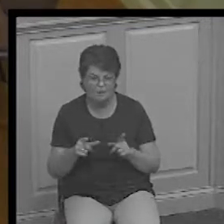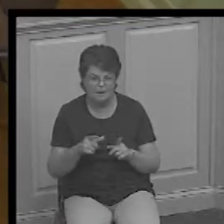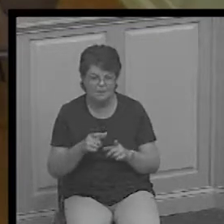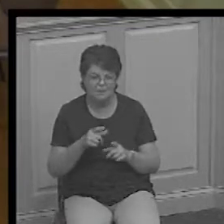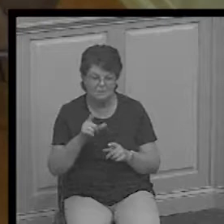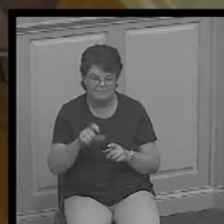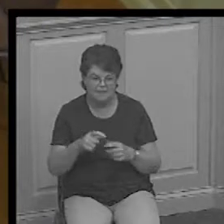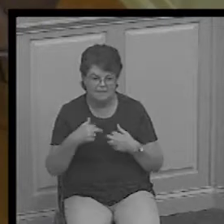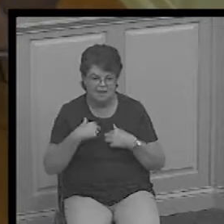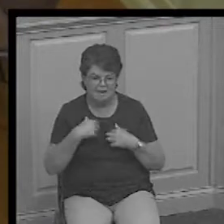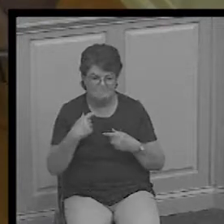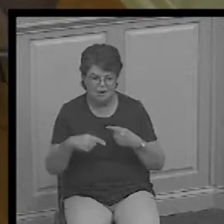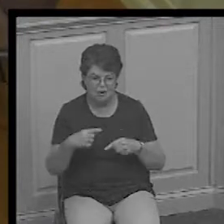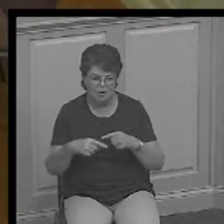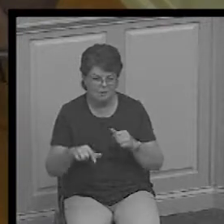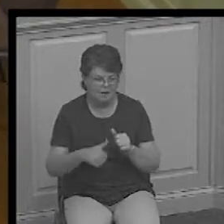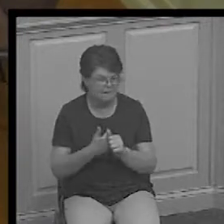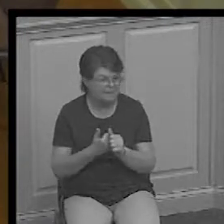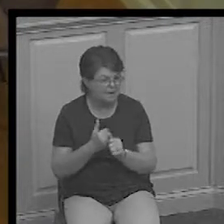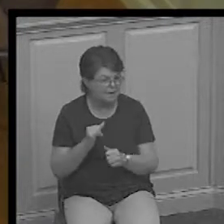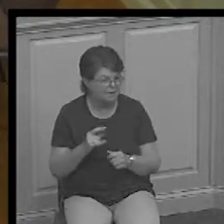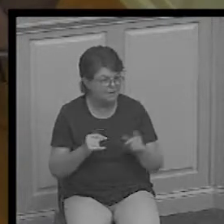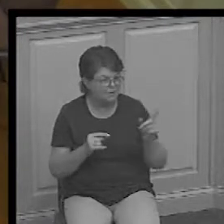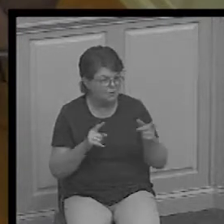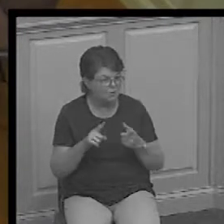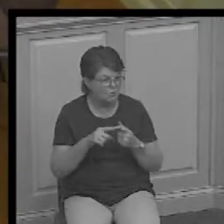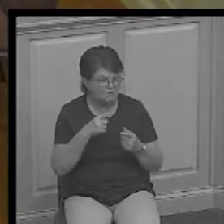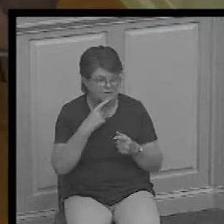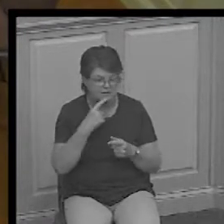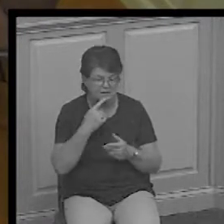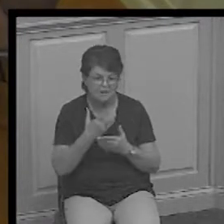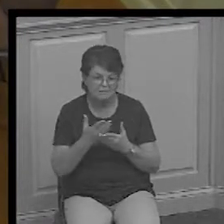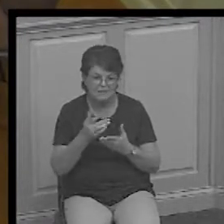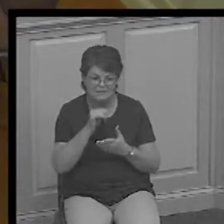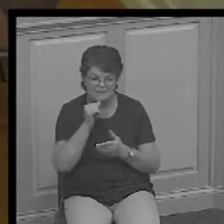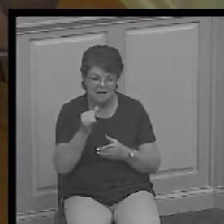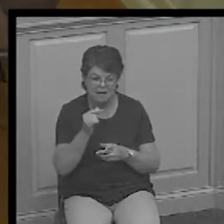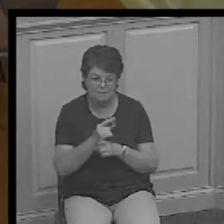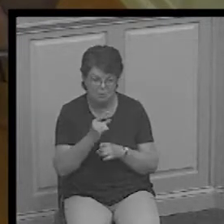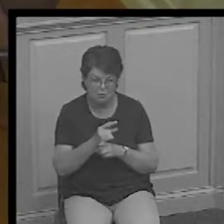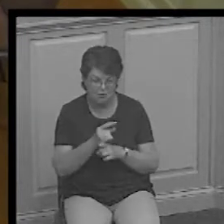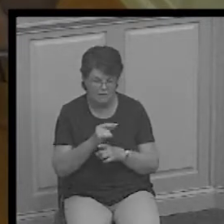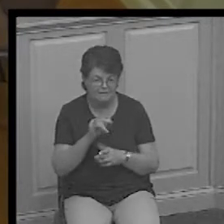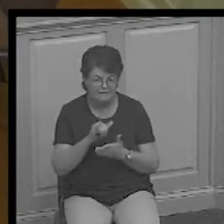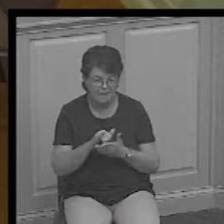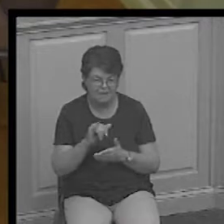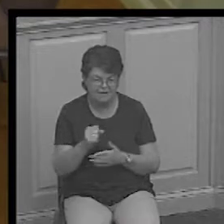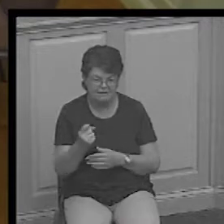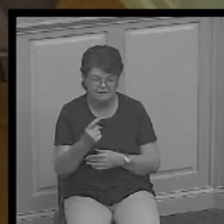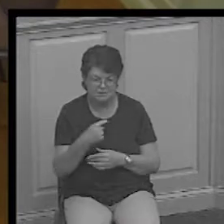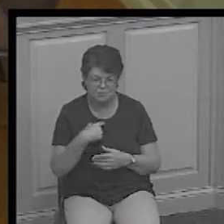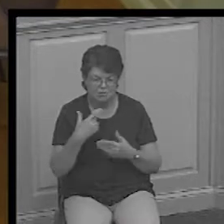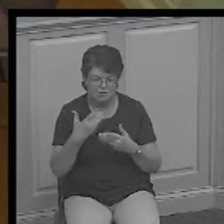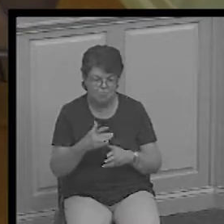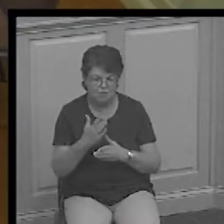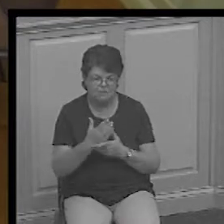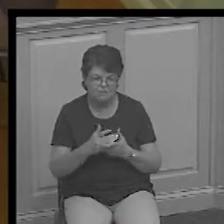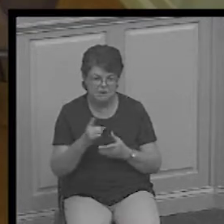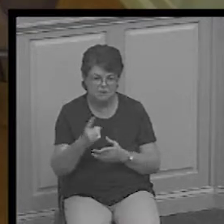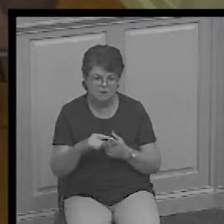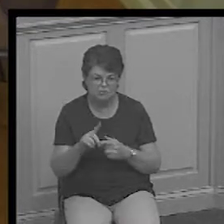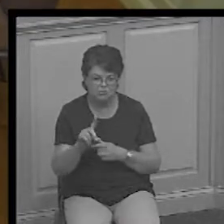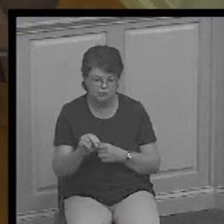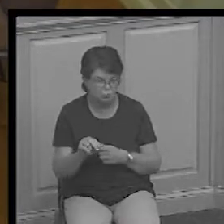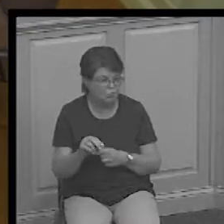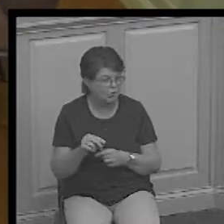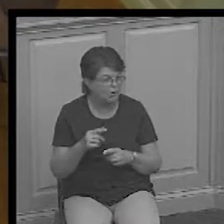behind it. I think when it says something's not appropriate, it pretty much is something we don't want someone to do. Exactly.